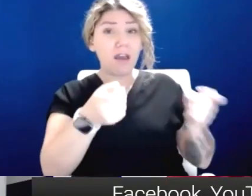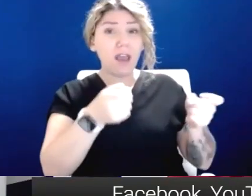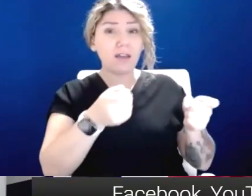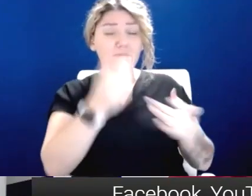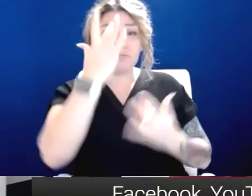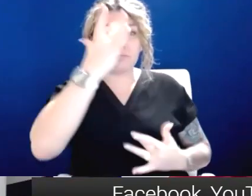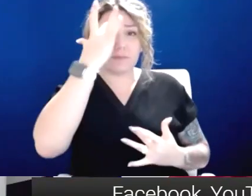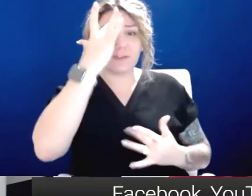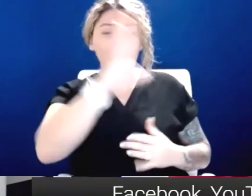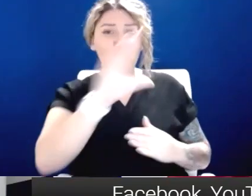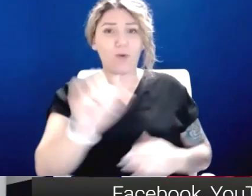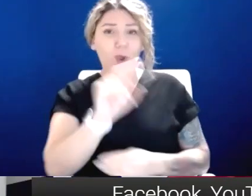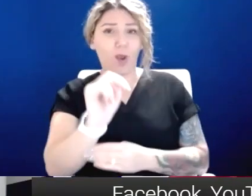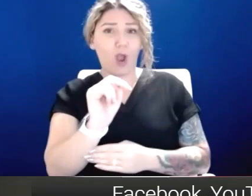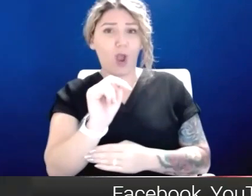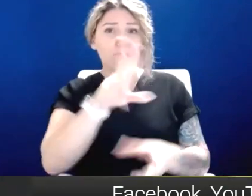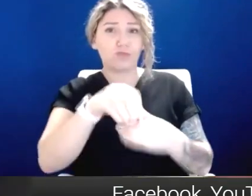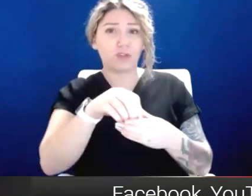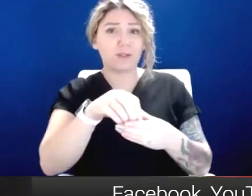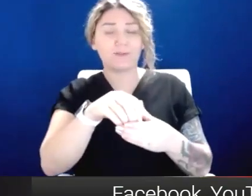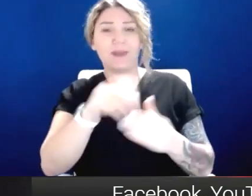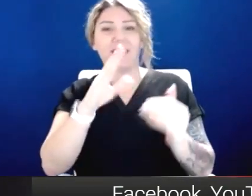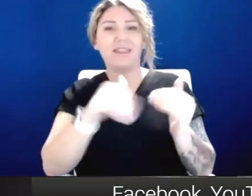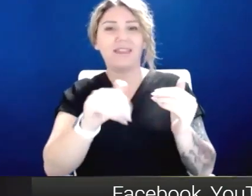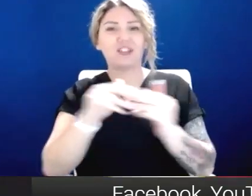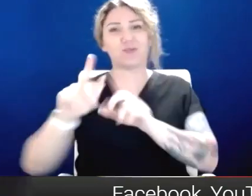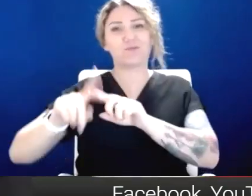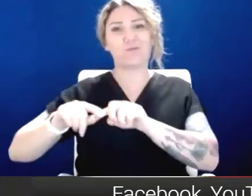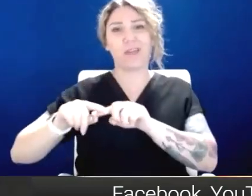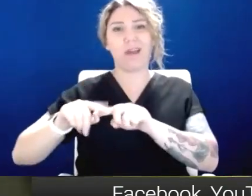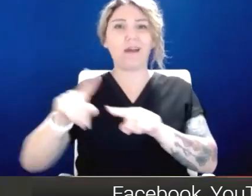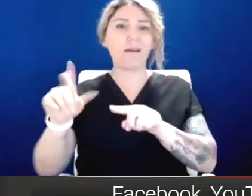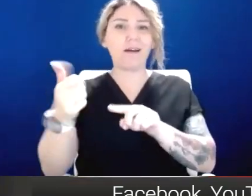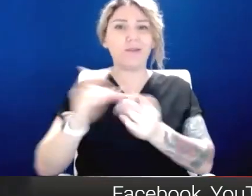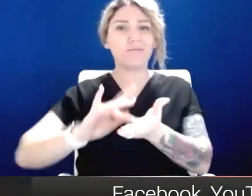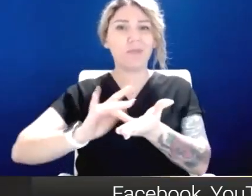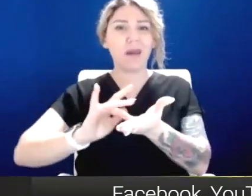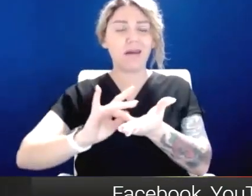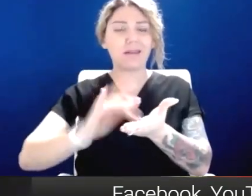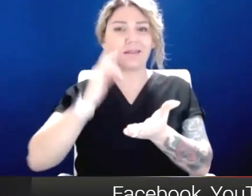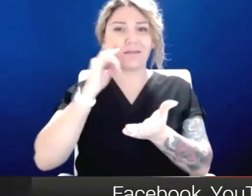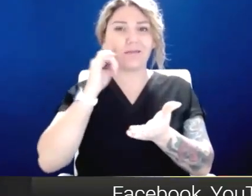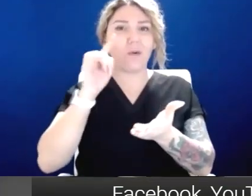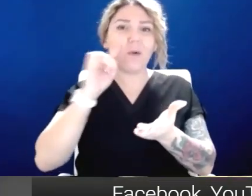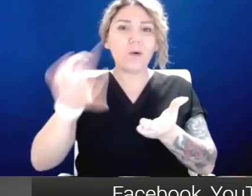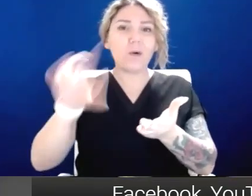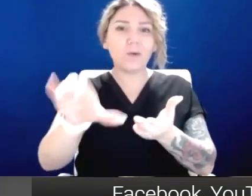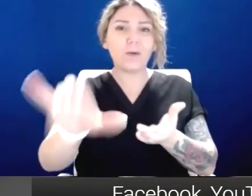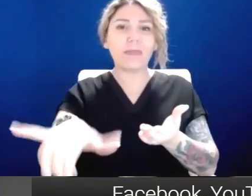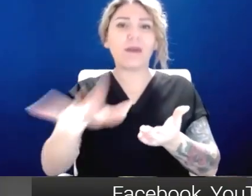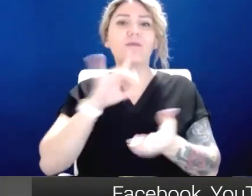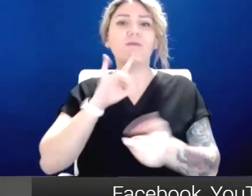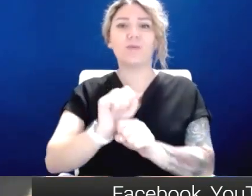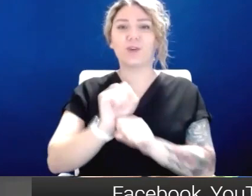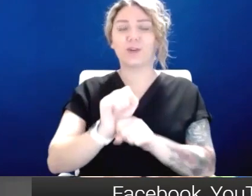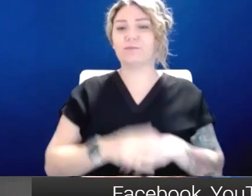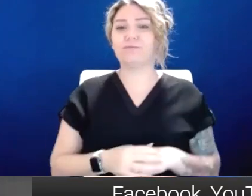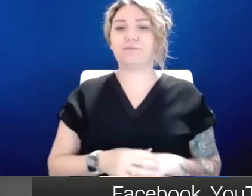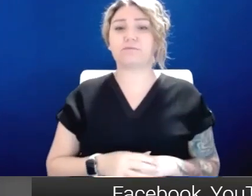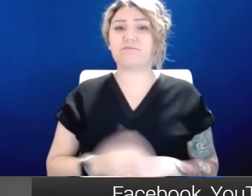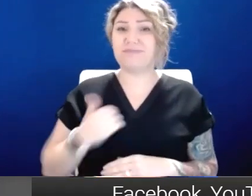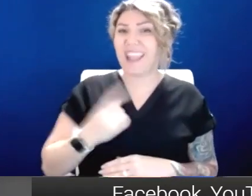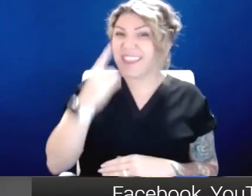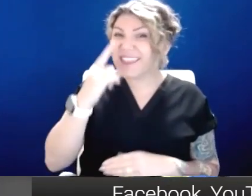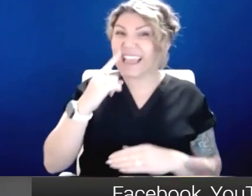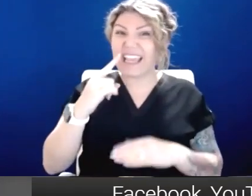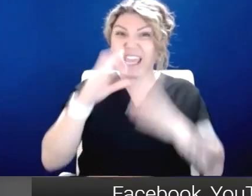own participation versus just relying on medications to do the job. I think of these bags, especially here